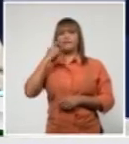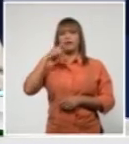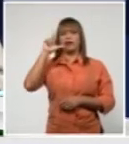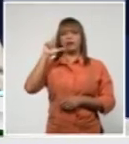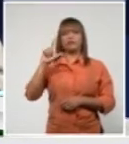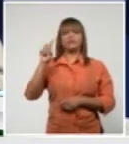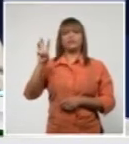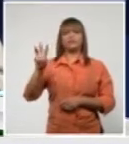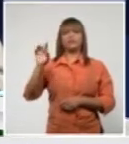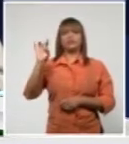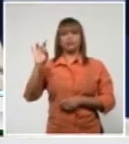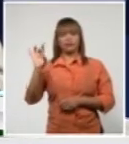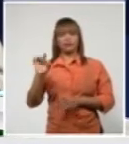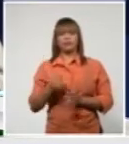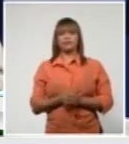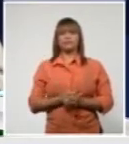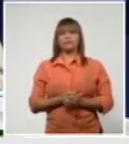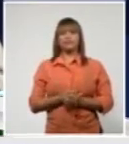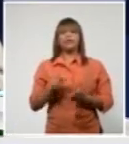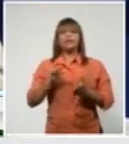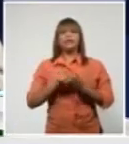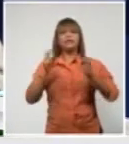315 in the Naval Hospital,